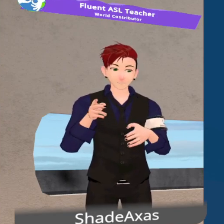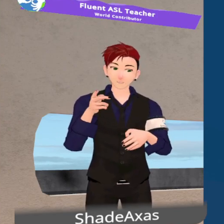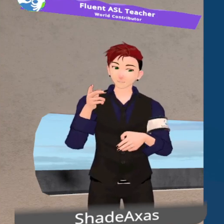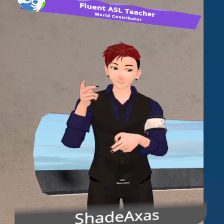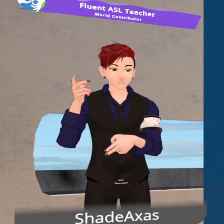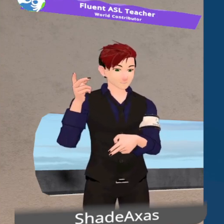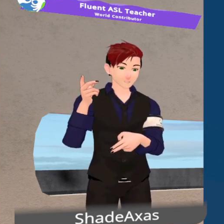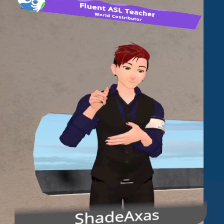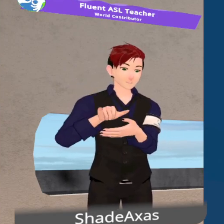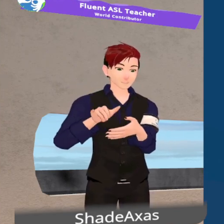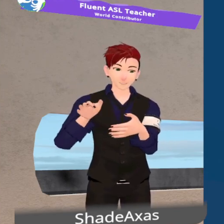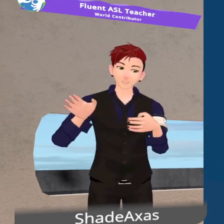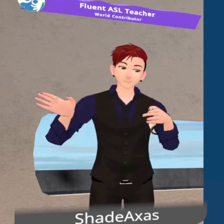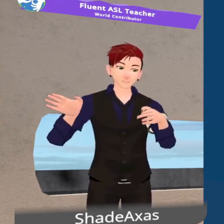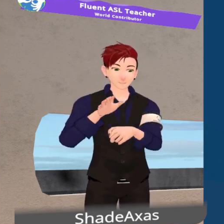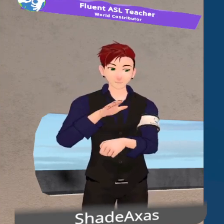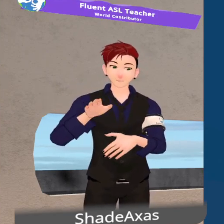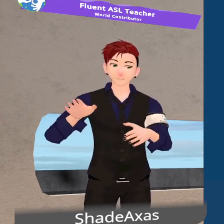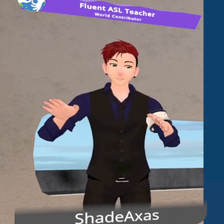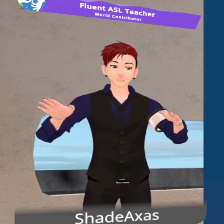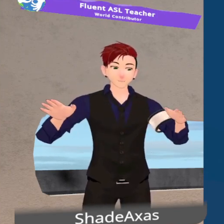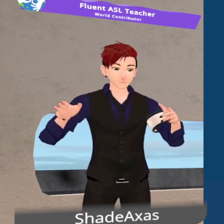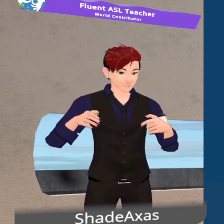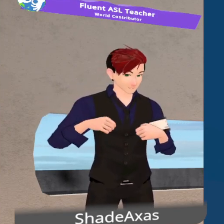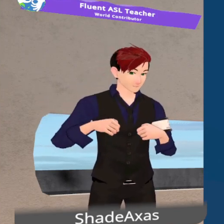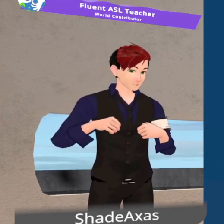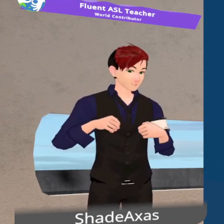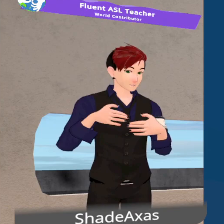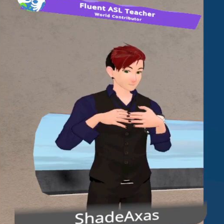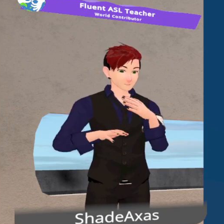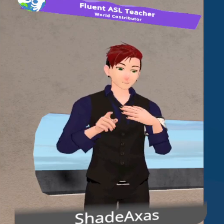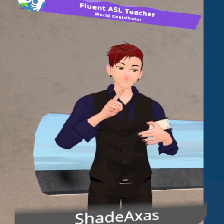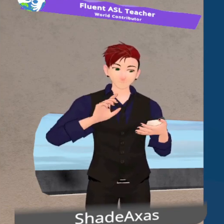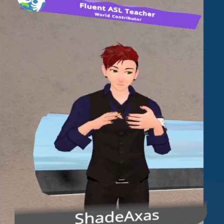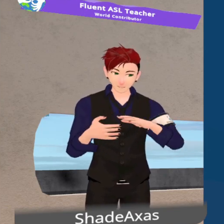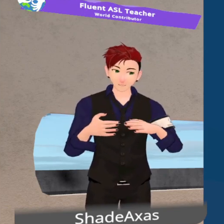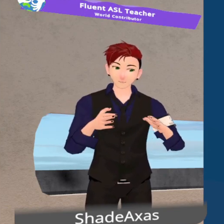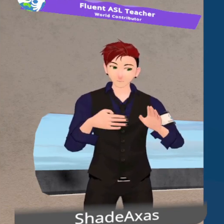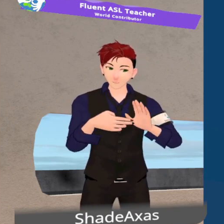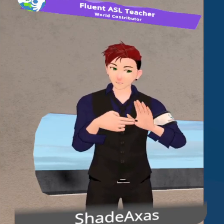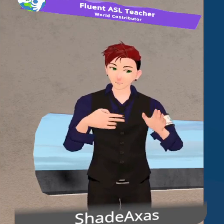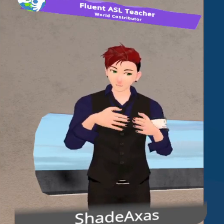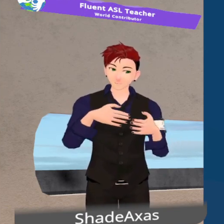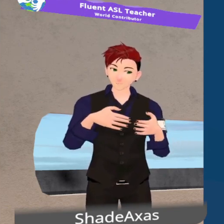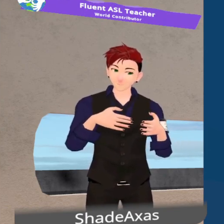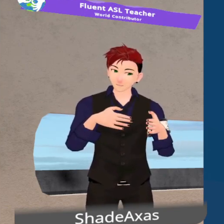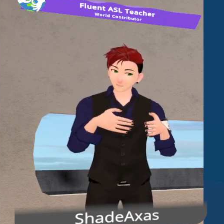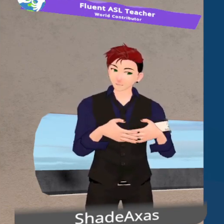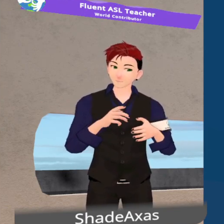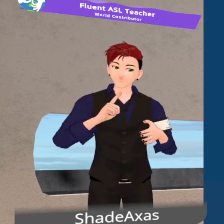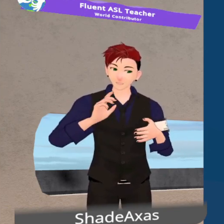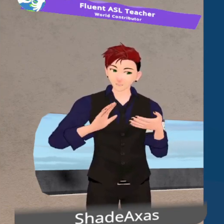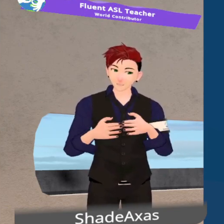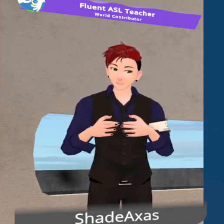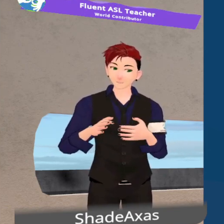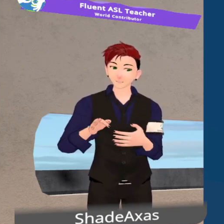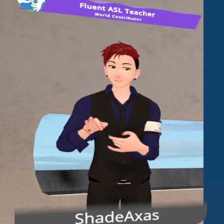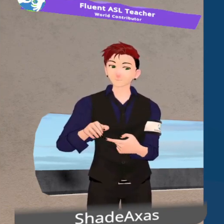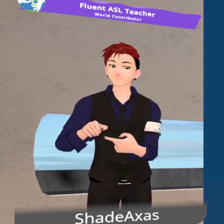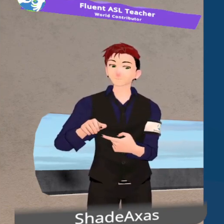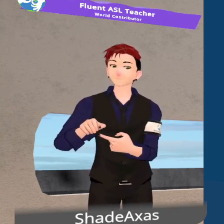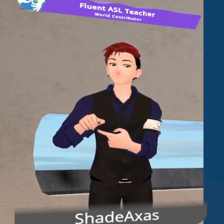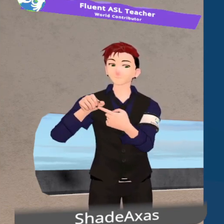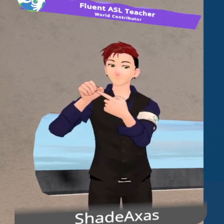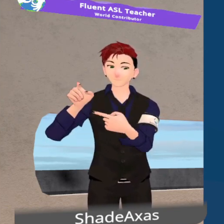hearing person, it's almost impossible to be fully accepted into the deaf community as part of the deaf